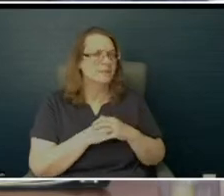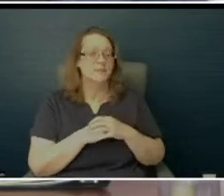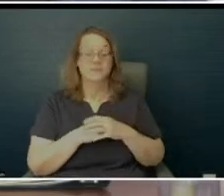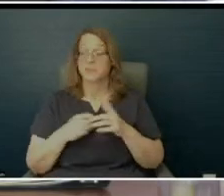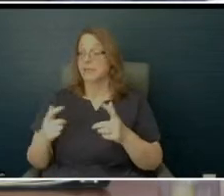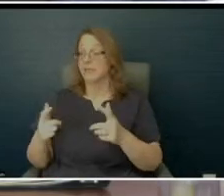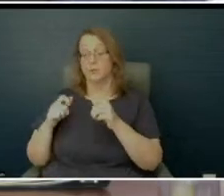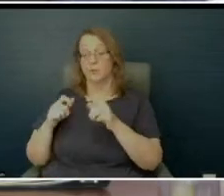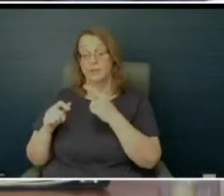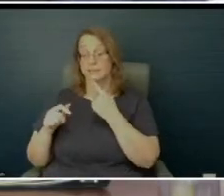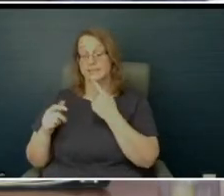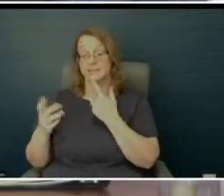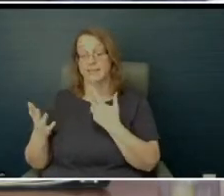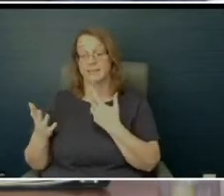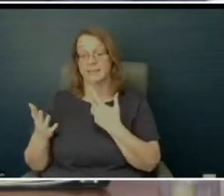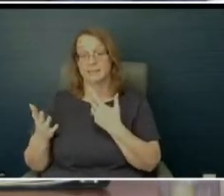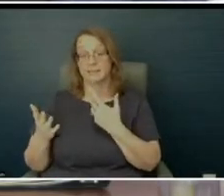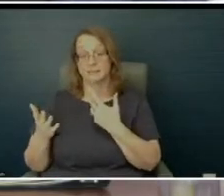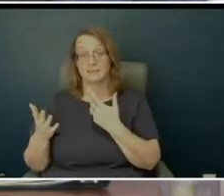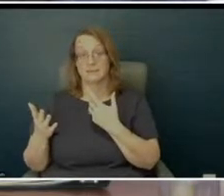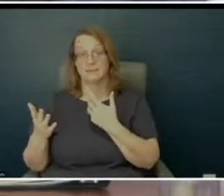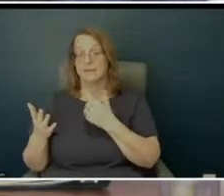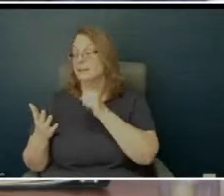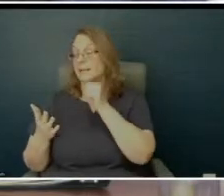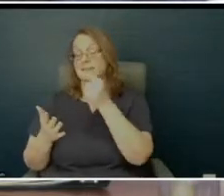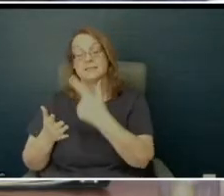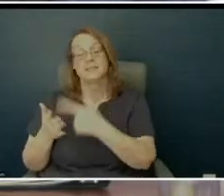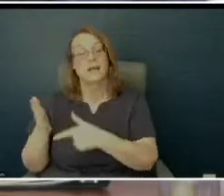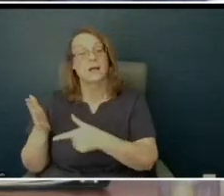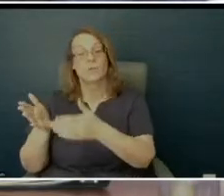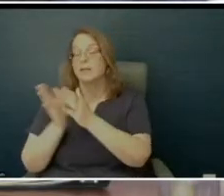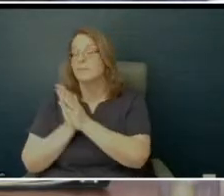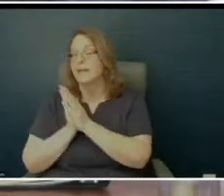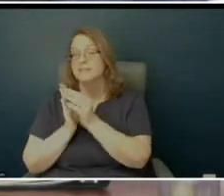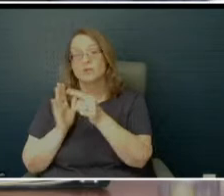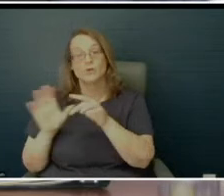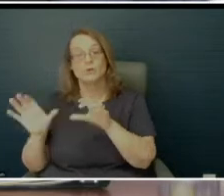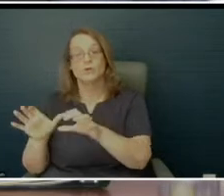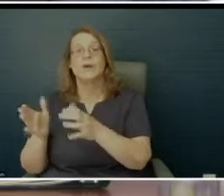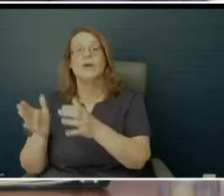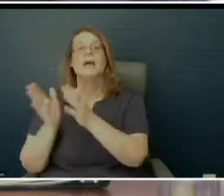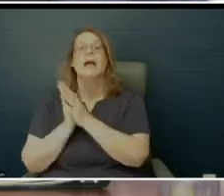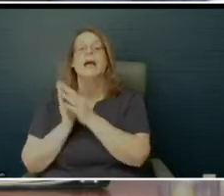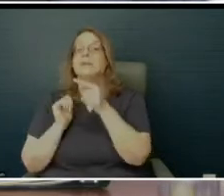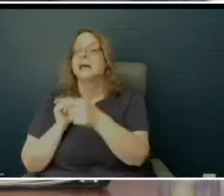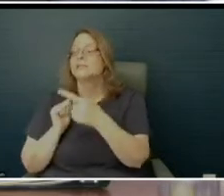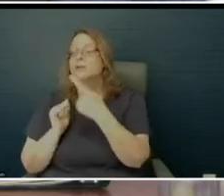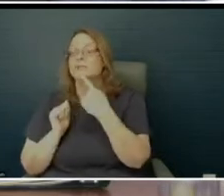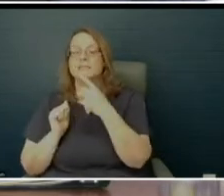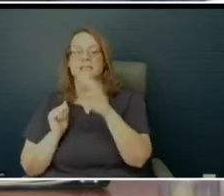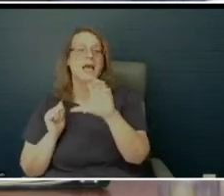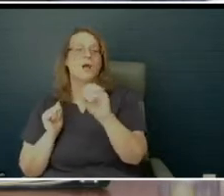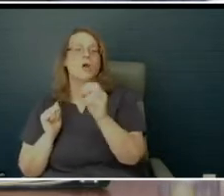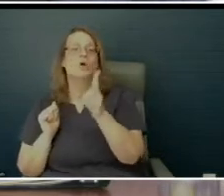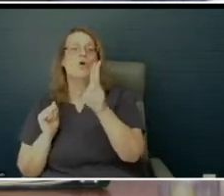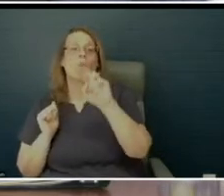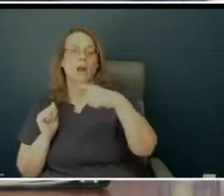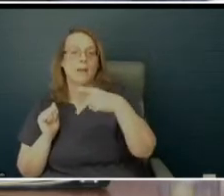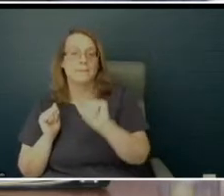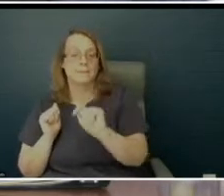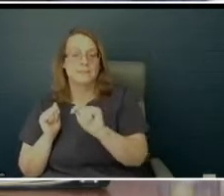said, essentially, that's not what I'm asking you to do. What I'm just asking you to do is just say it was corrupt and leave the rest to me and the Republican